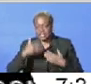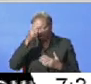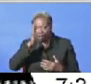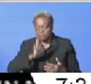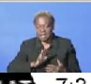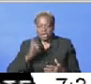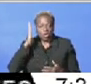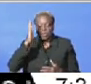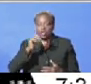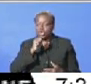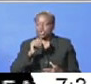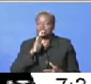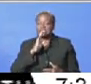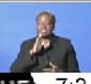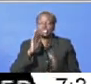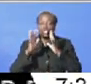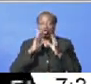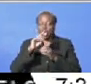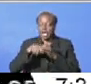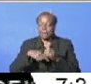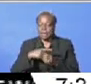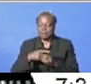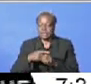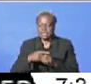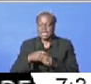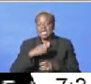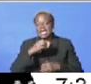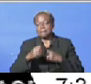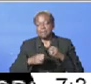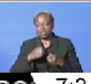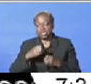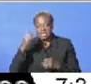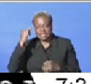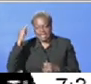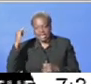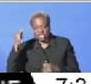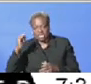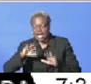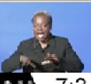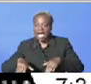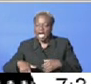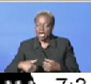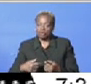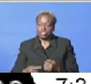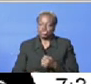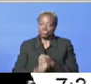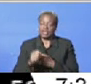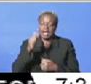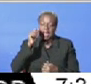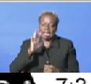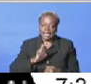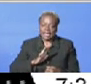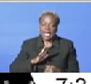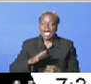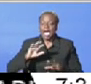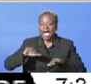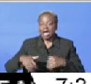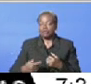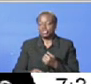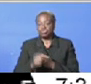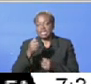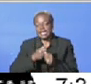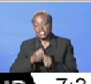the opportunity to talk about. Things like emotional intelligence, things like how to treat a lady, things like how to treat each other,